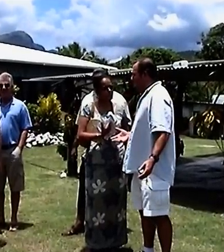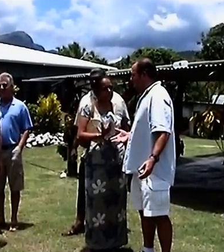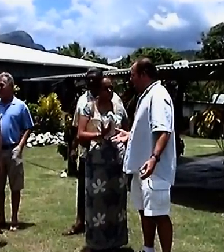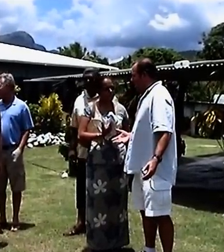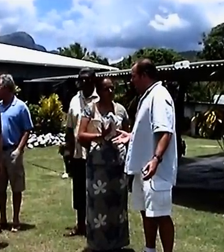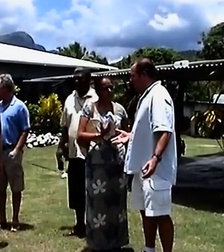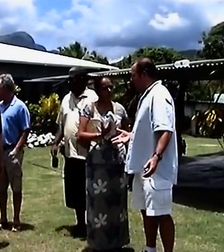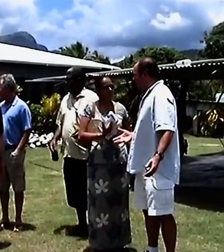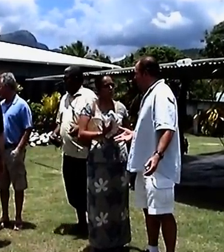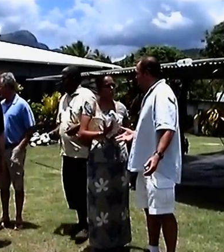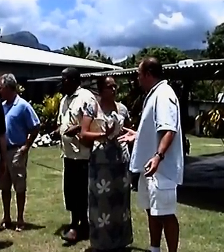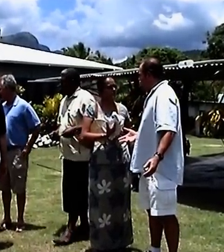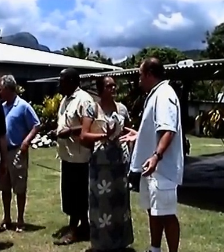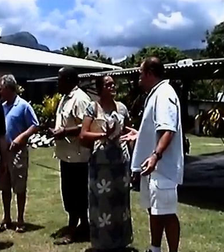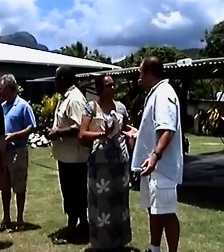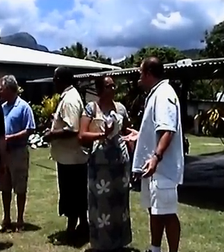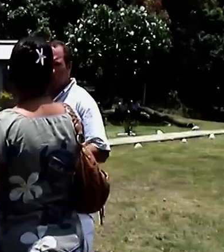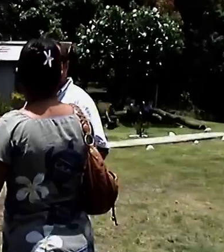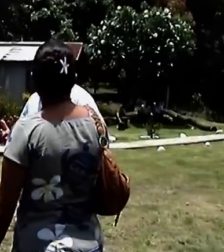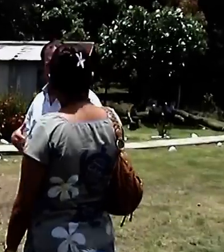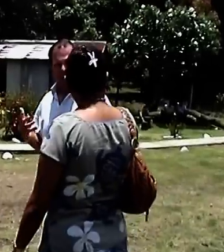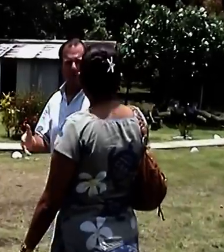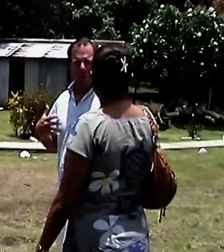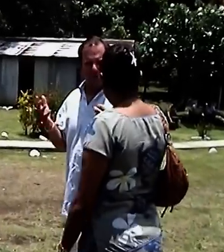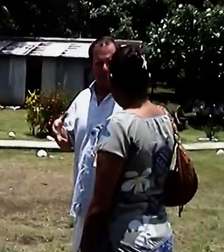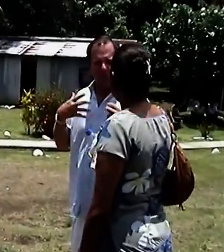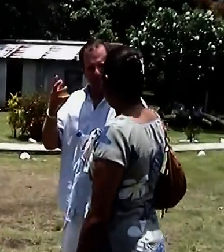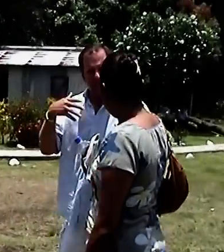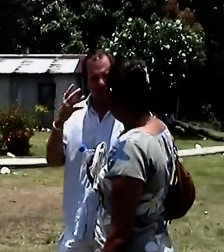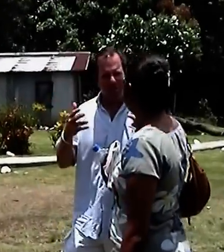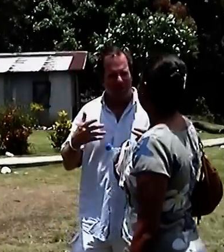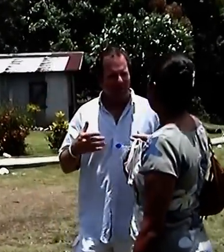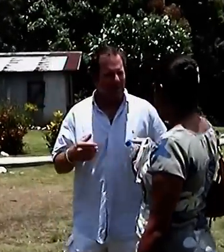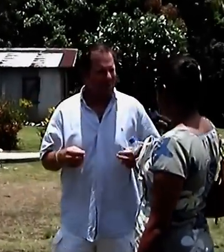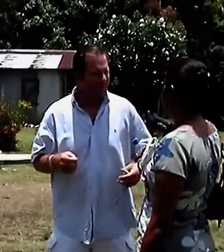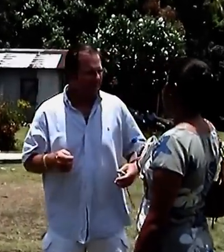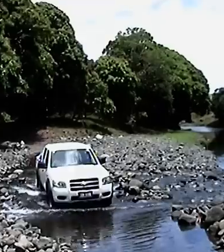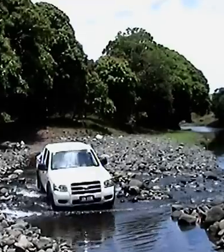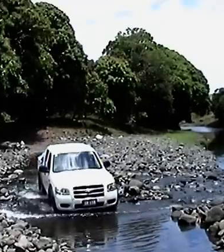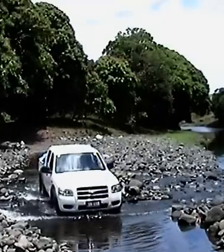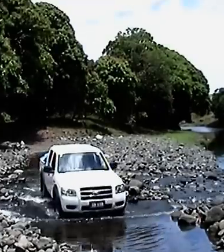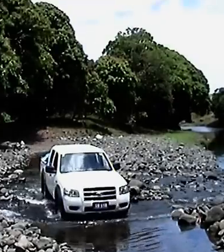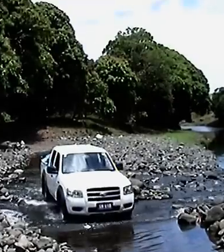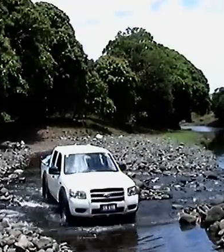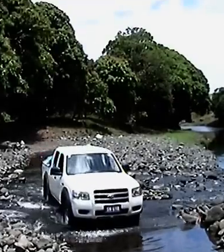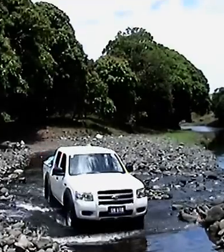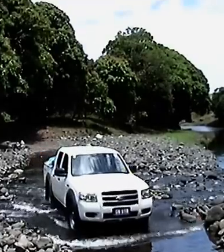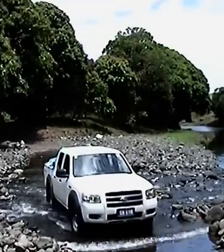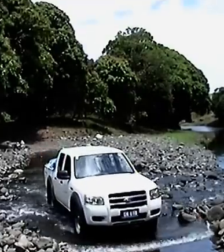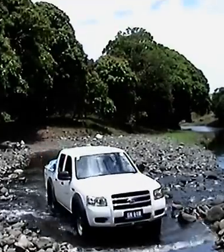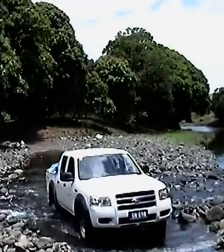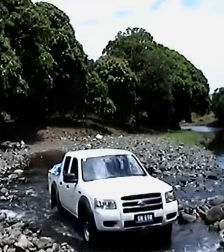site testing that will last 3 to 4 months. He added, once they are clear with the result, they are ready to